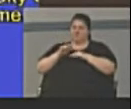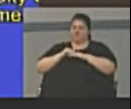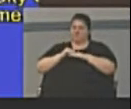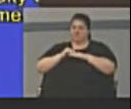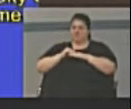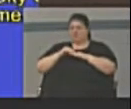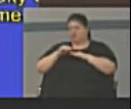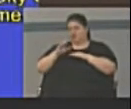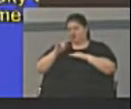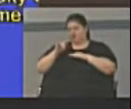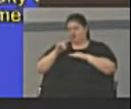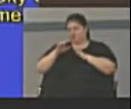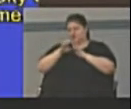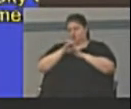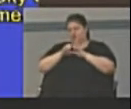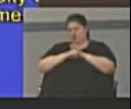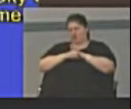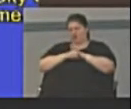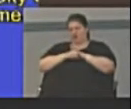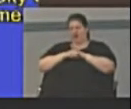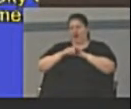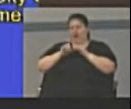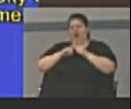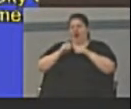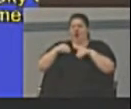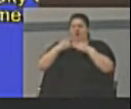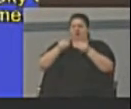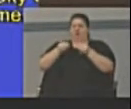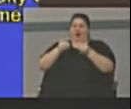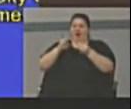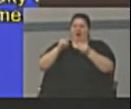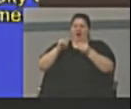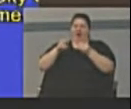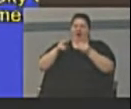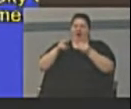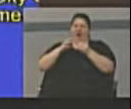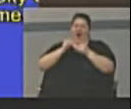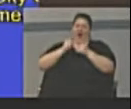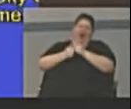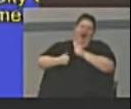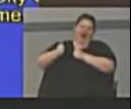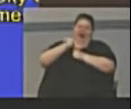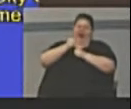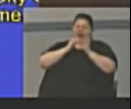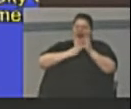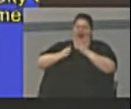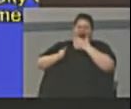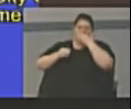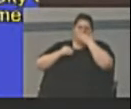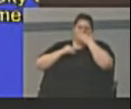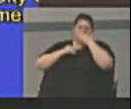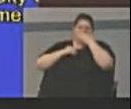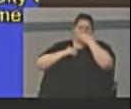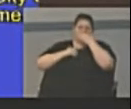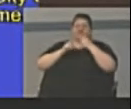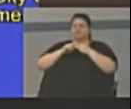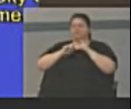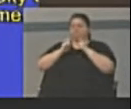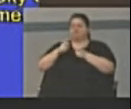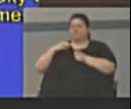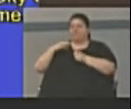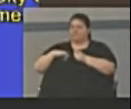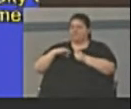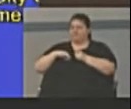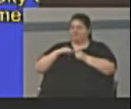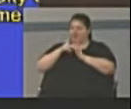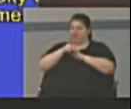General Powers to provide that the mayor by executive order create necessary or beneficial policies for